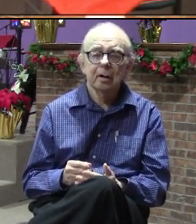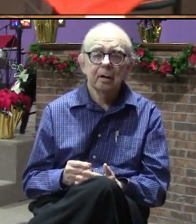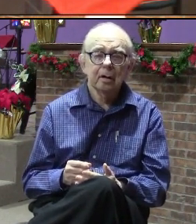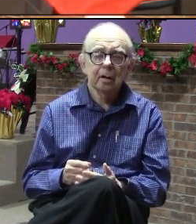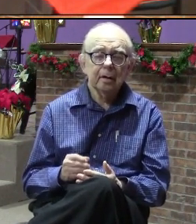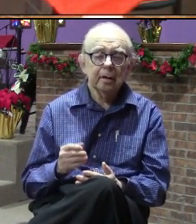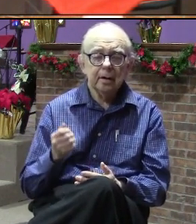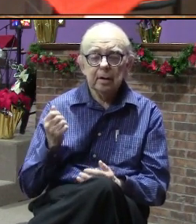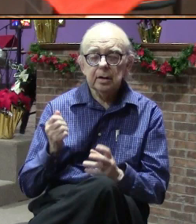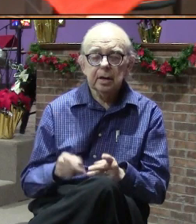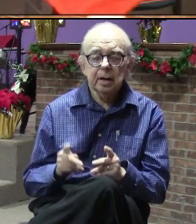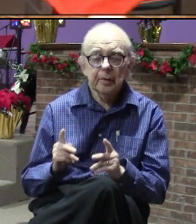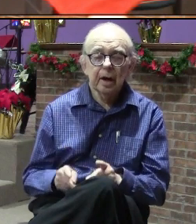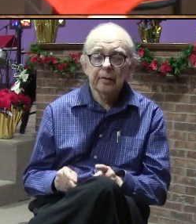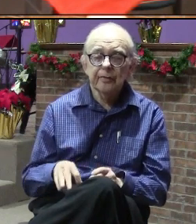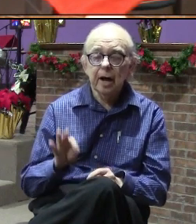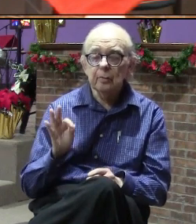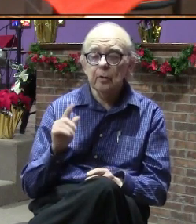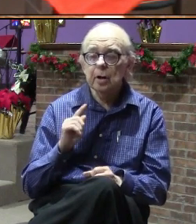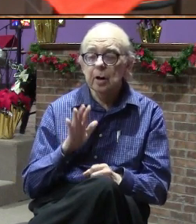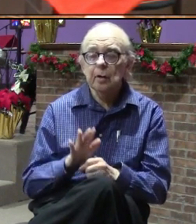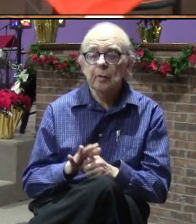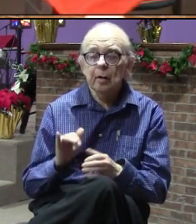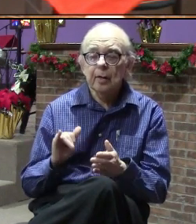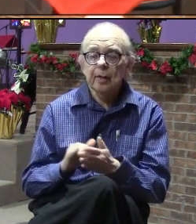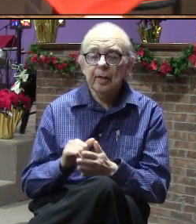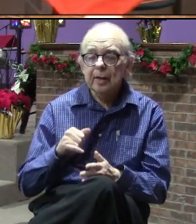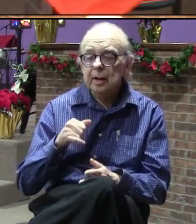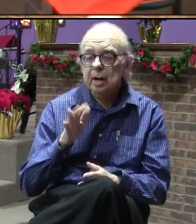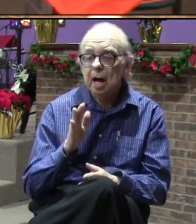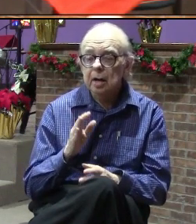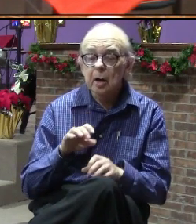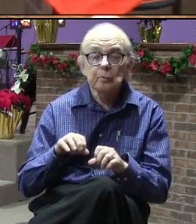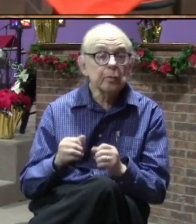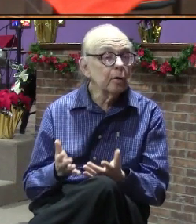Can anybody find one promise that God has ever broken?